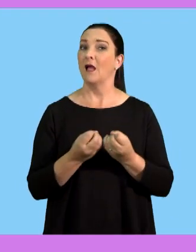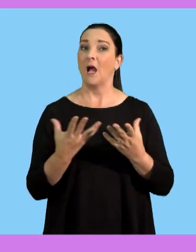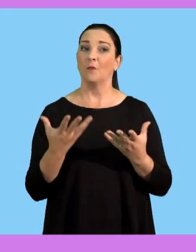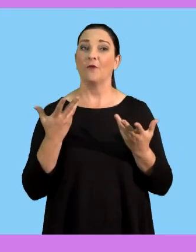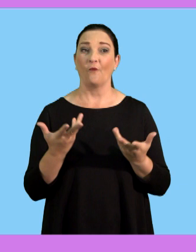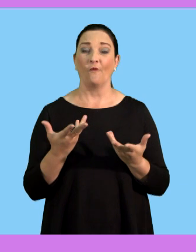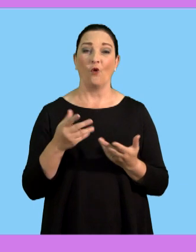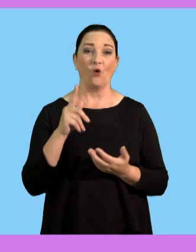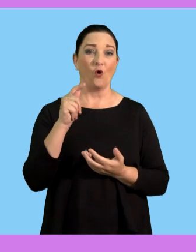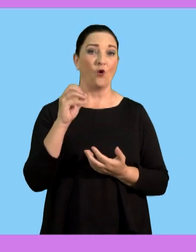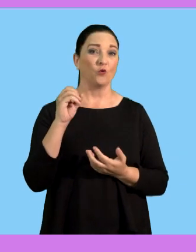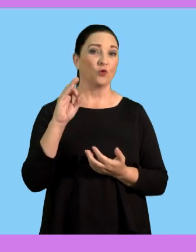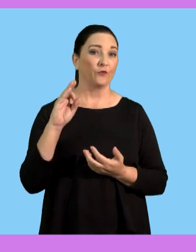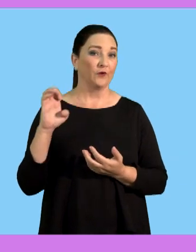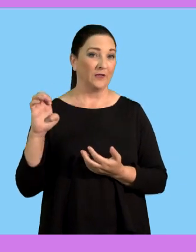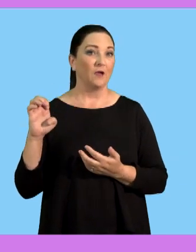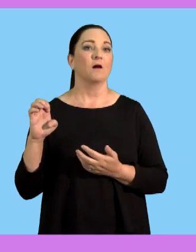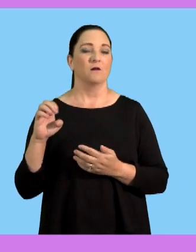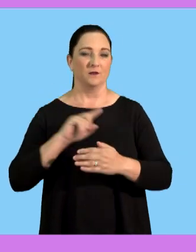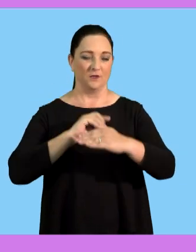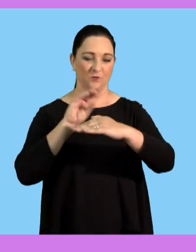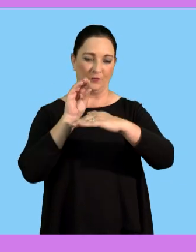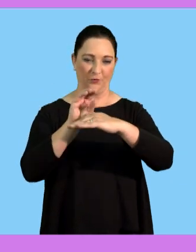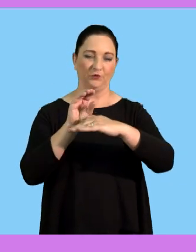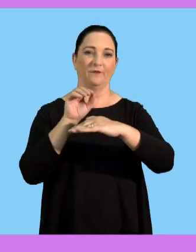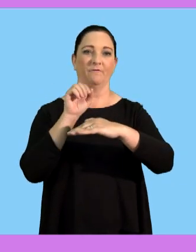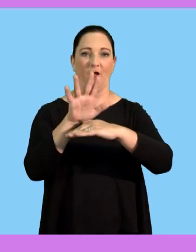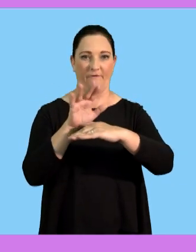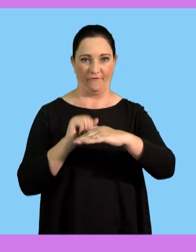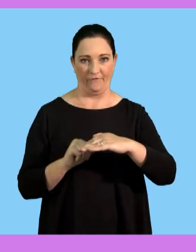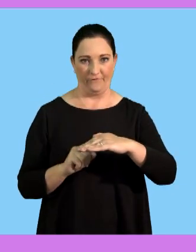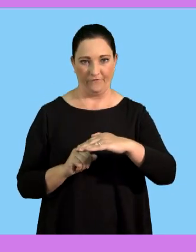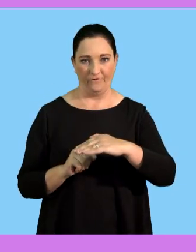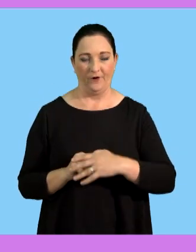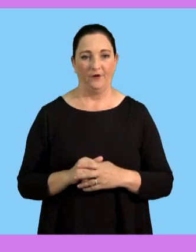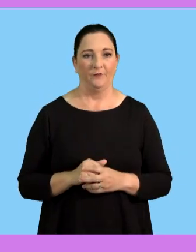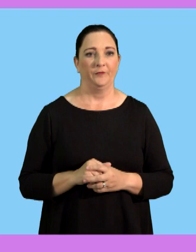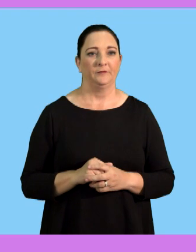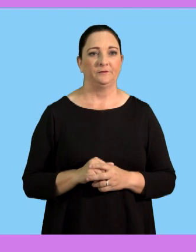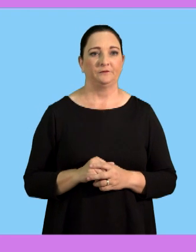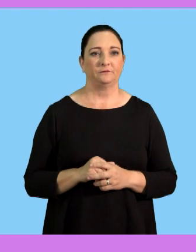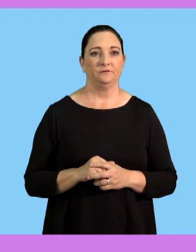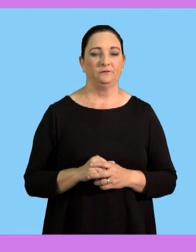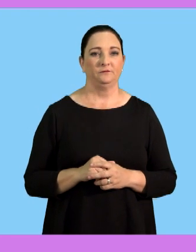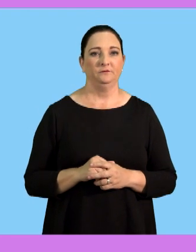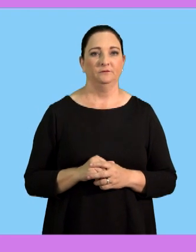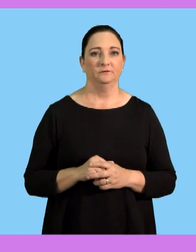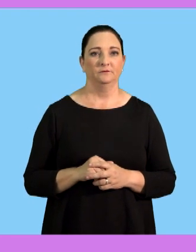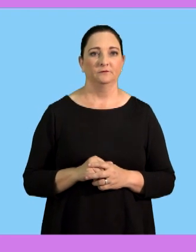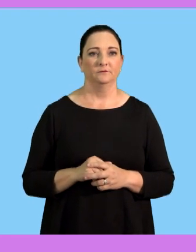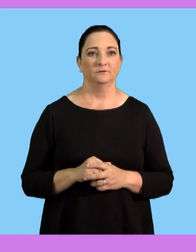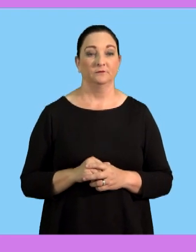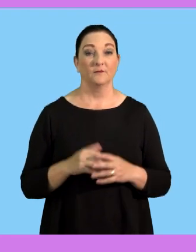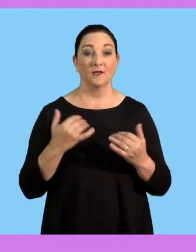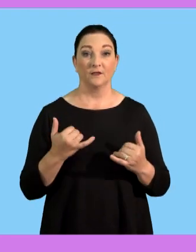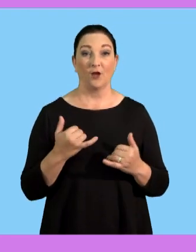many do we have with toffee here? I indicated it's 5 with toffee. So therefore, that will be 5 over